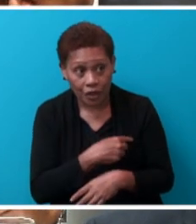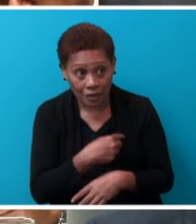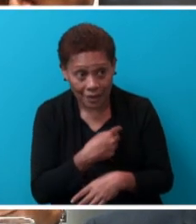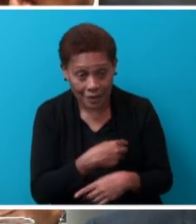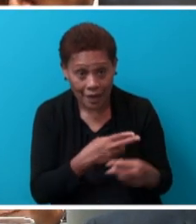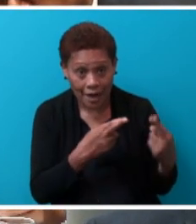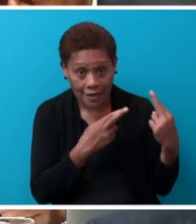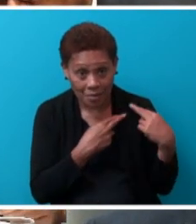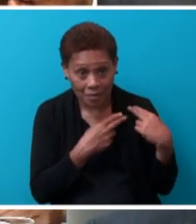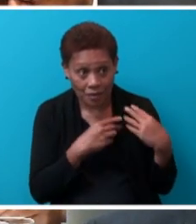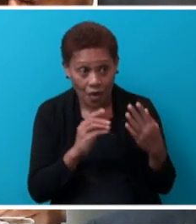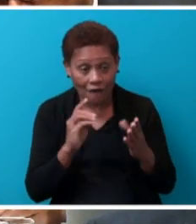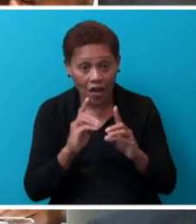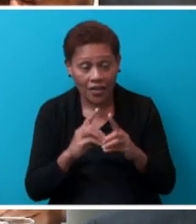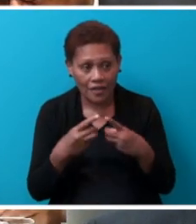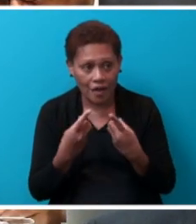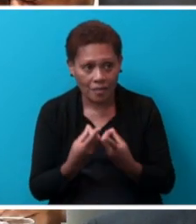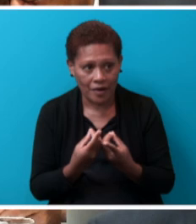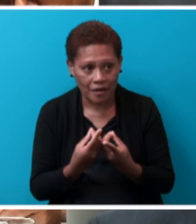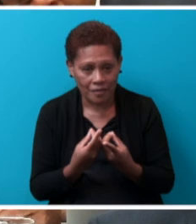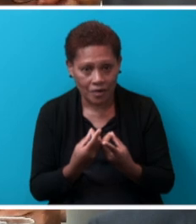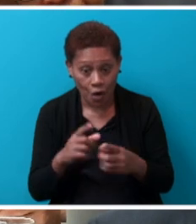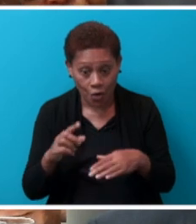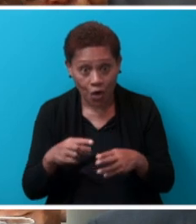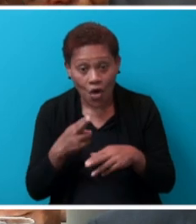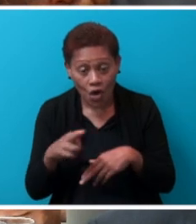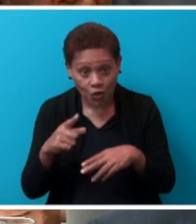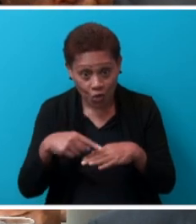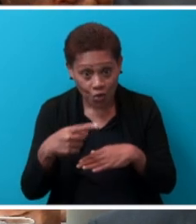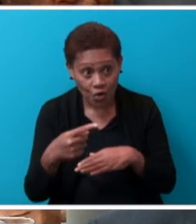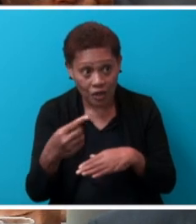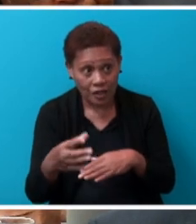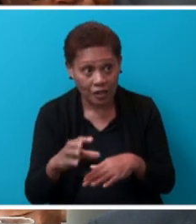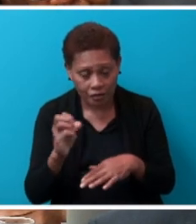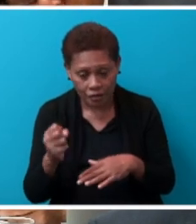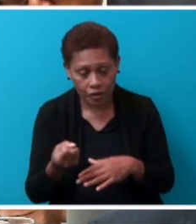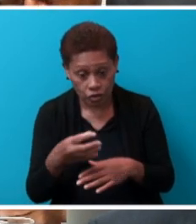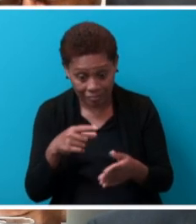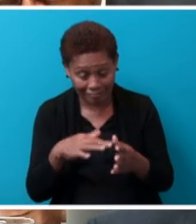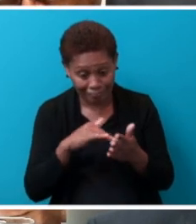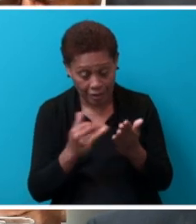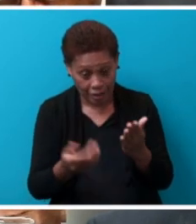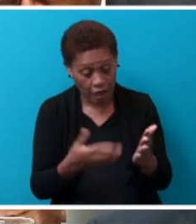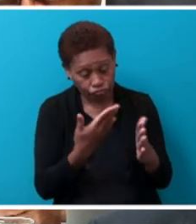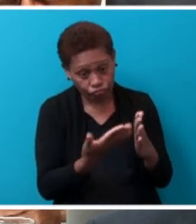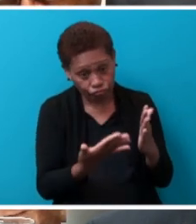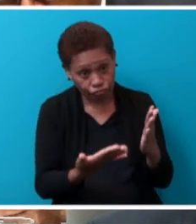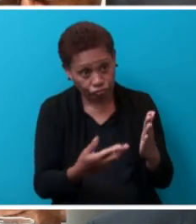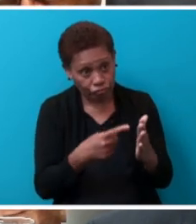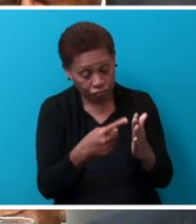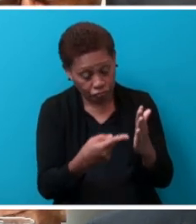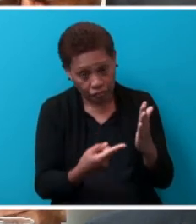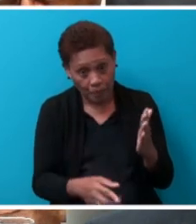development. Furthermore, I wish to highlight a complementary development that supports our efforts to enhance connectivity to the Yasawa